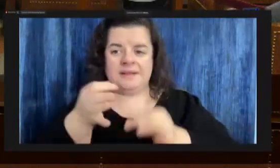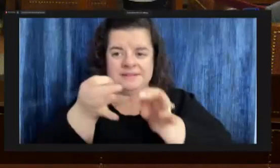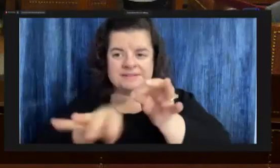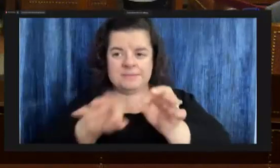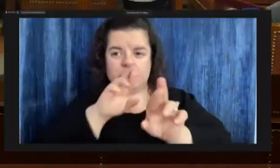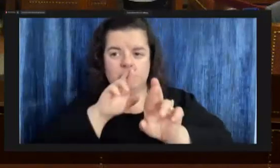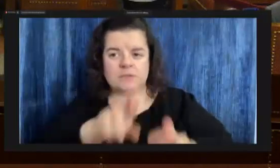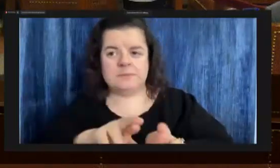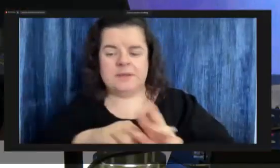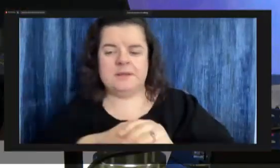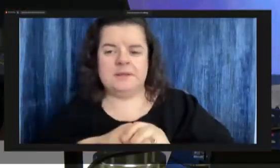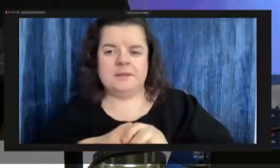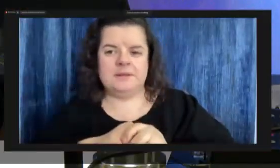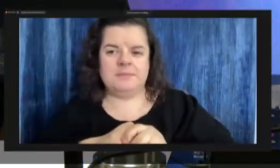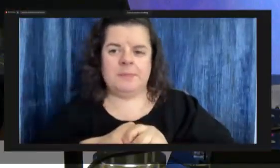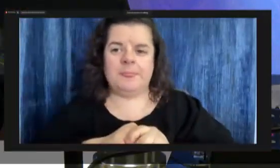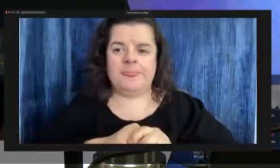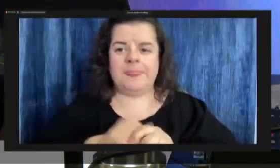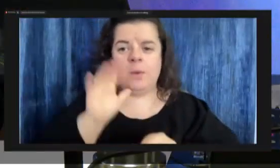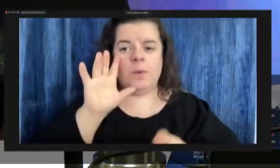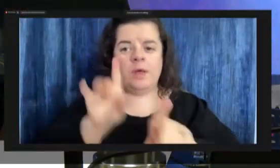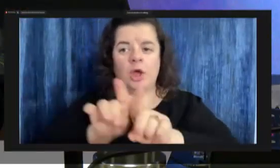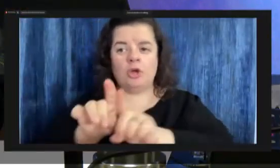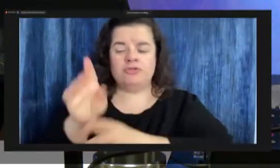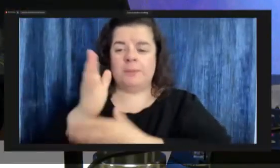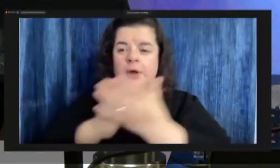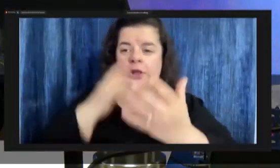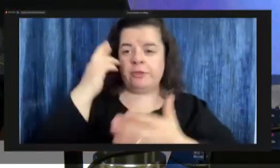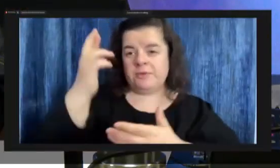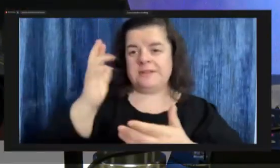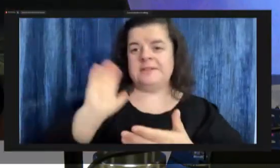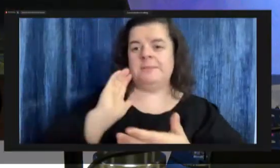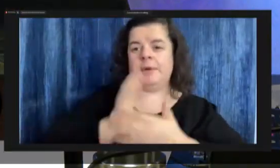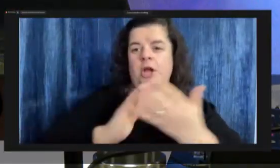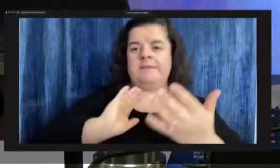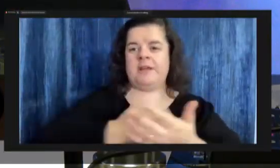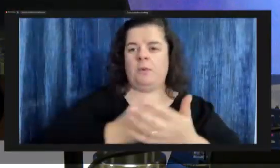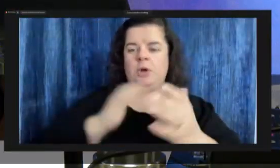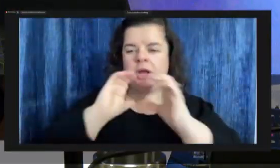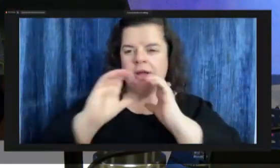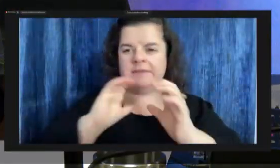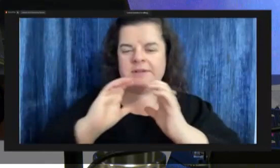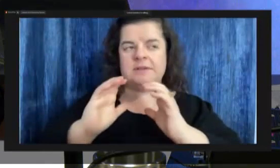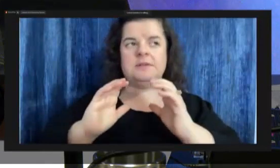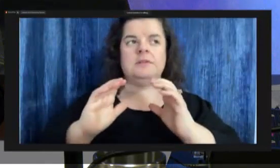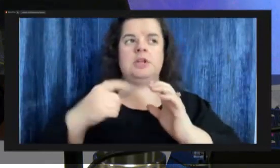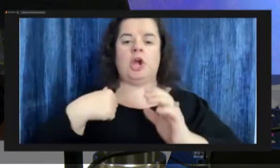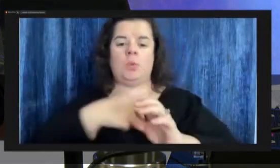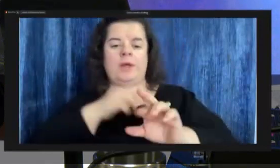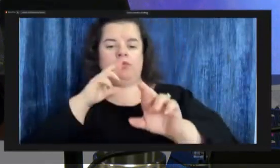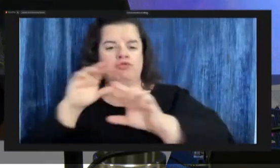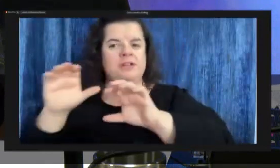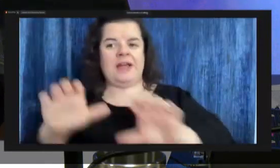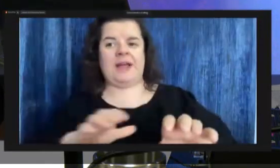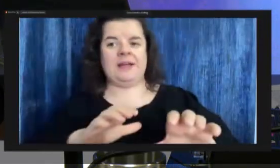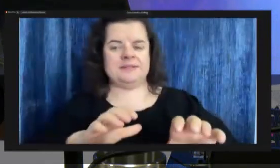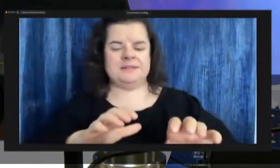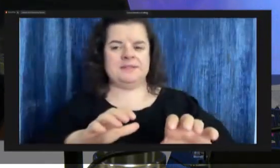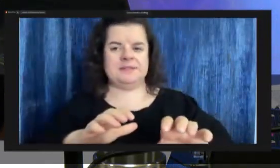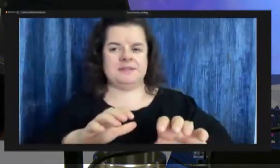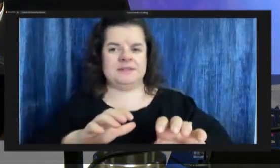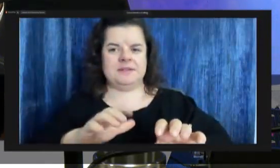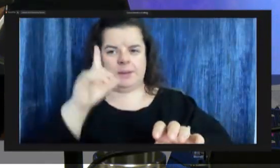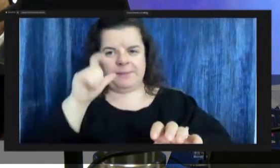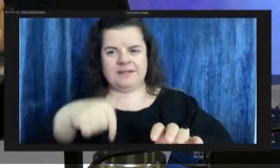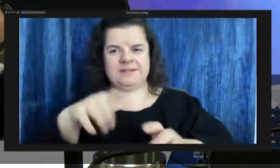be, yes, will also be part of the reason why, part of our conversation about, are we reacting, is because it's housed